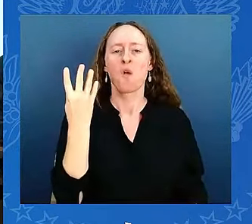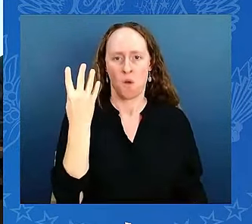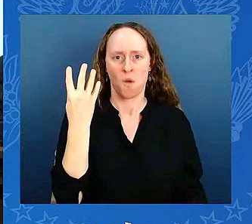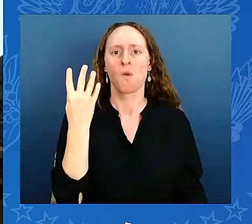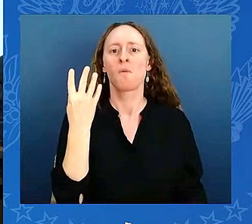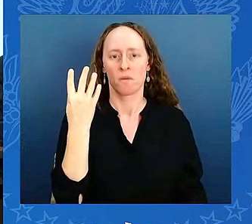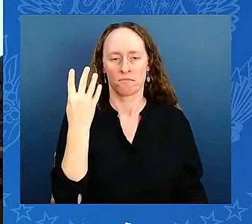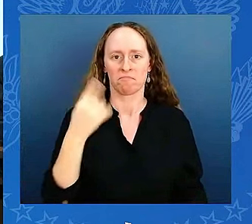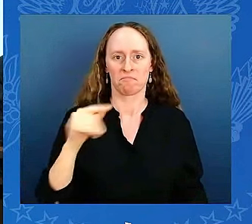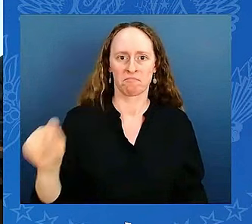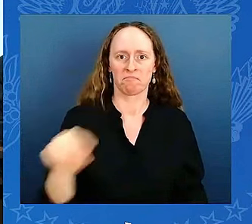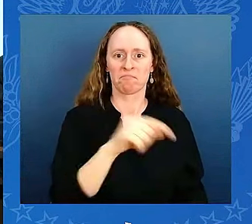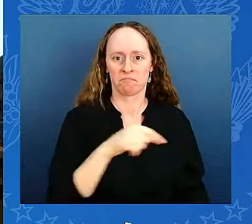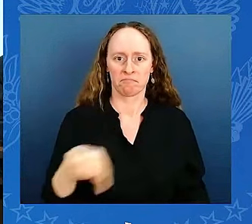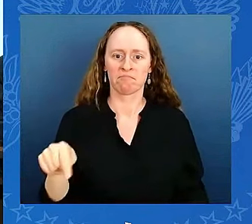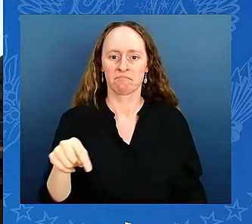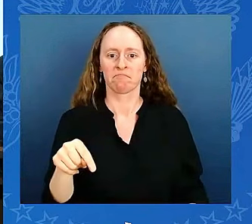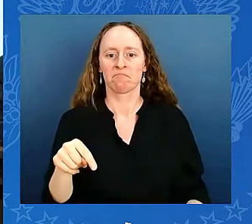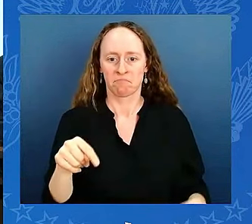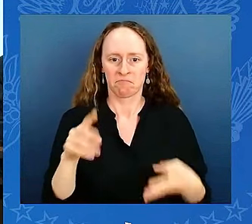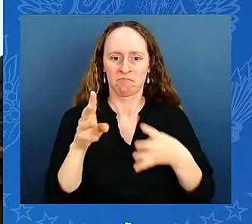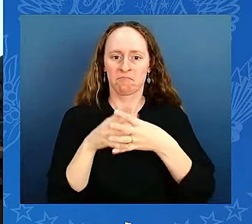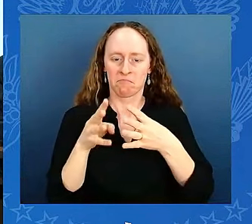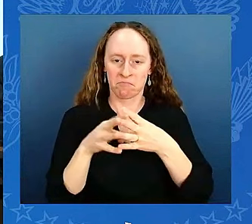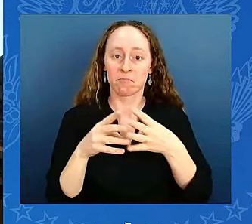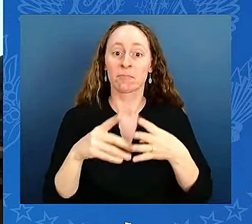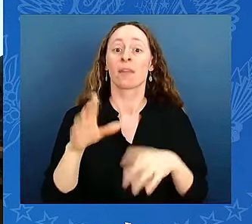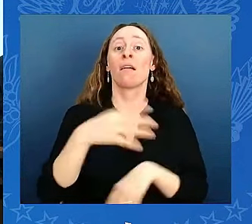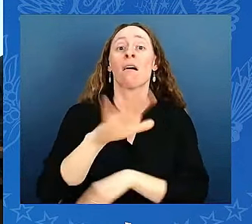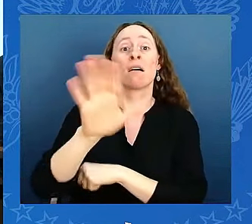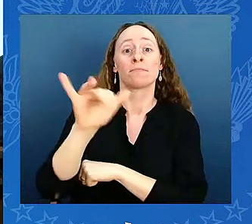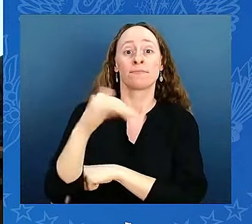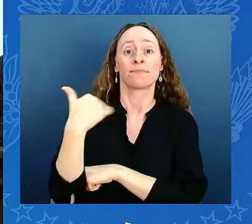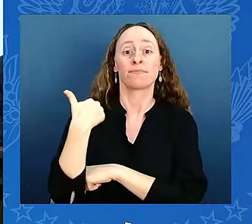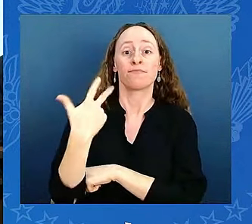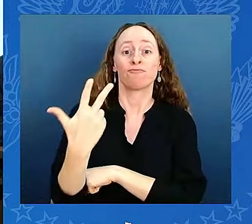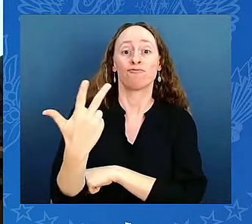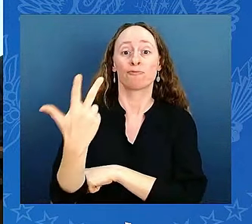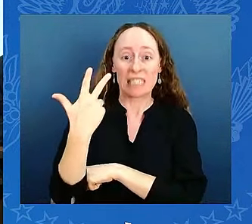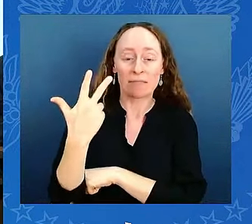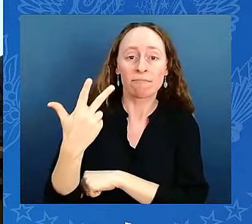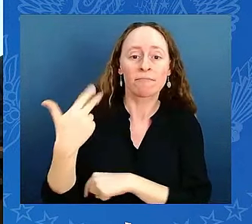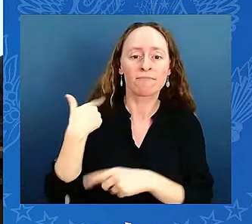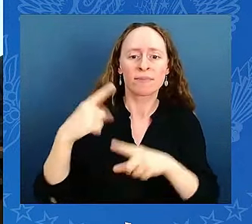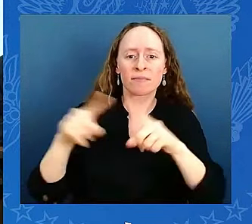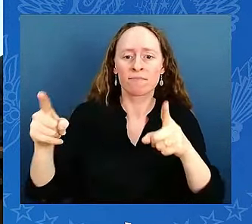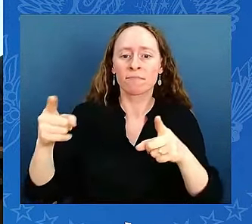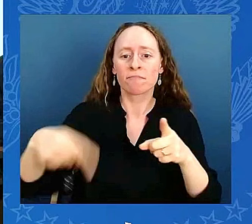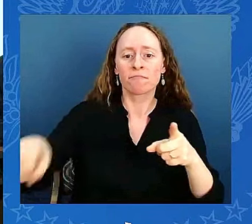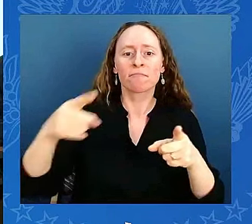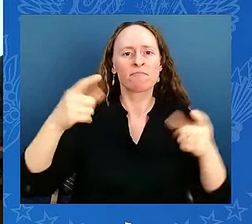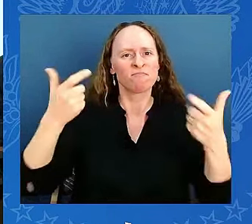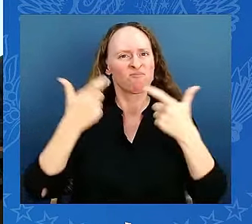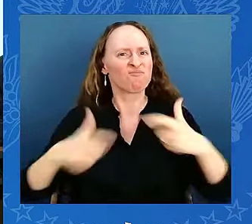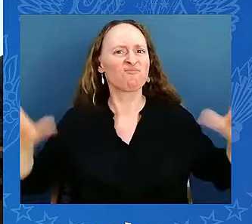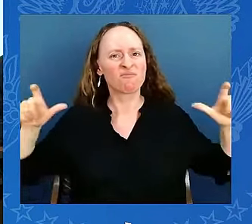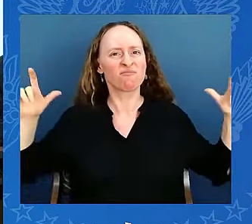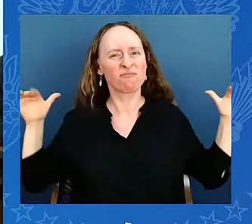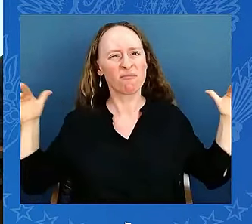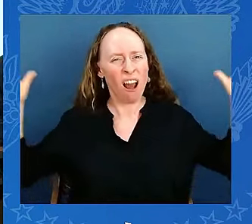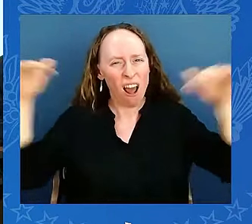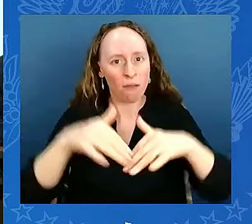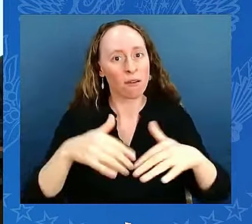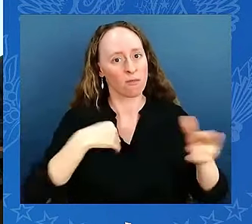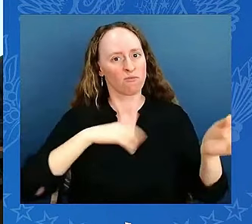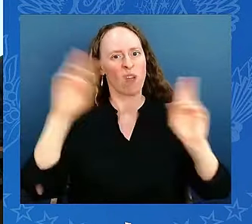have 3 mass feeding sites supported by our VOAD partners that are distributing hot meals to 30 sites across 10